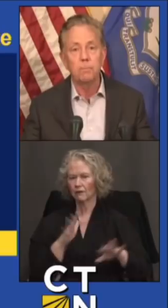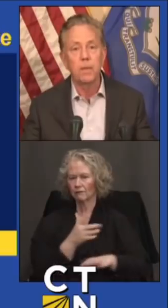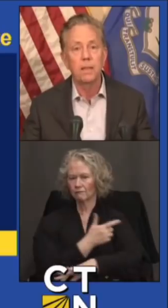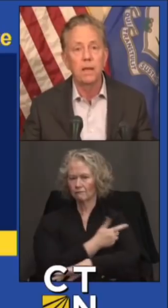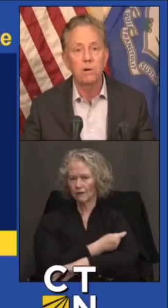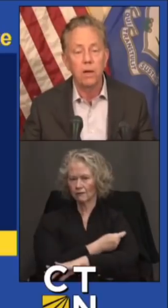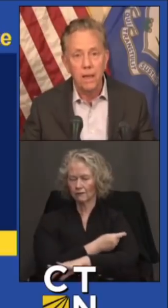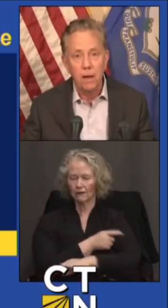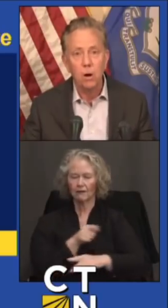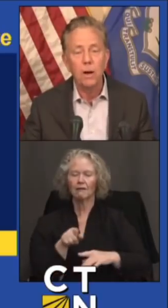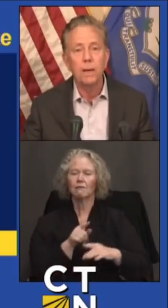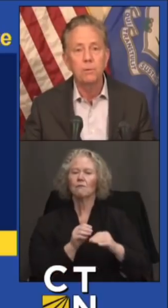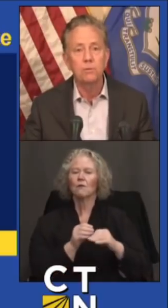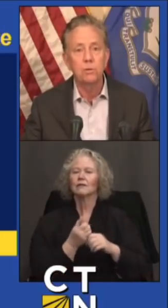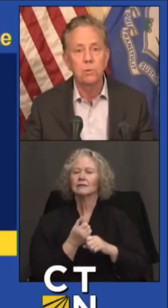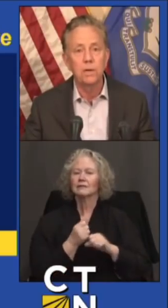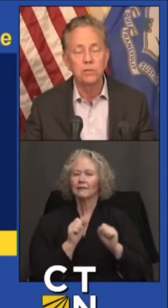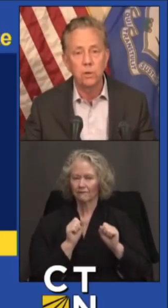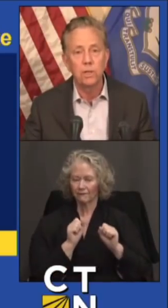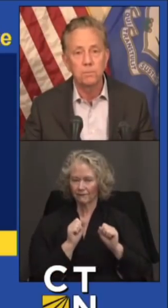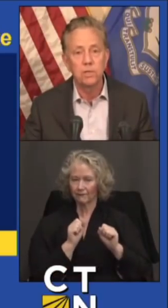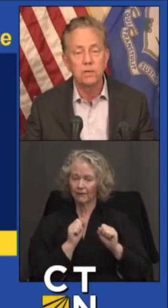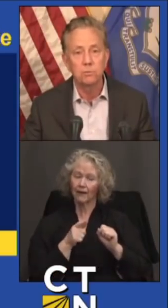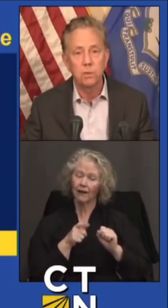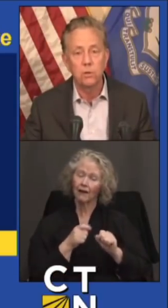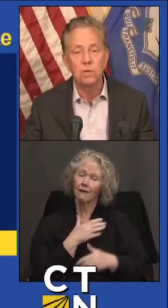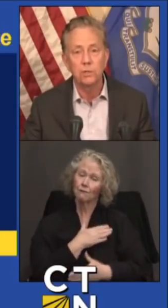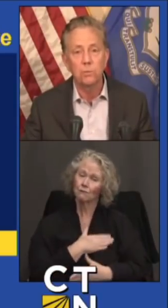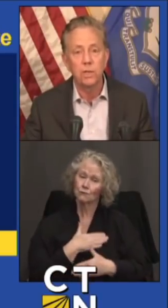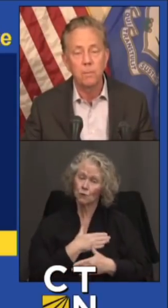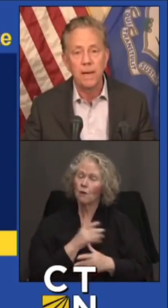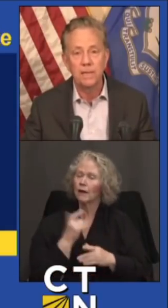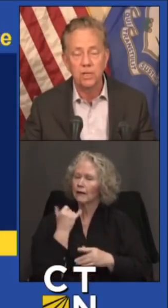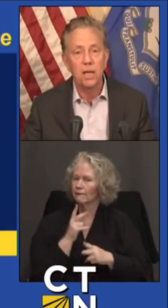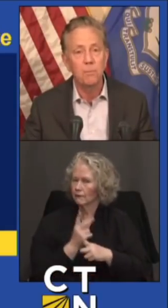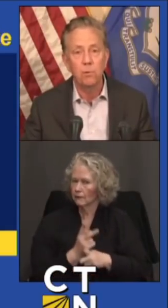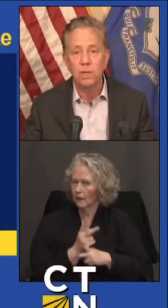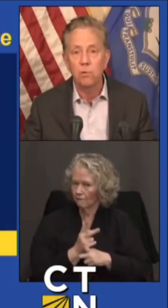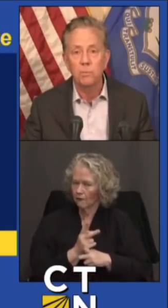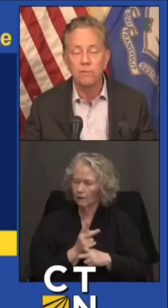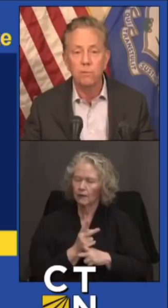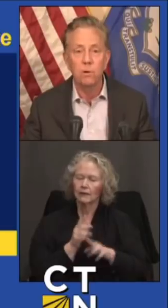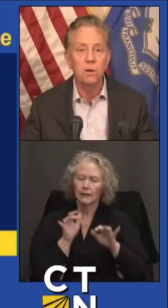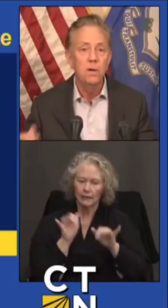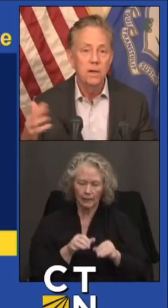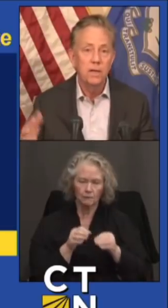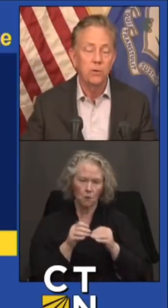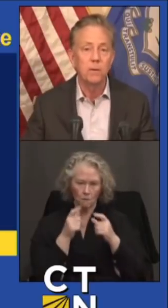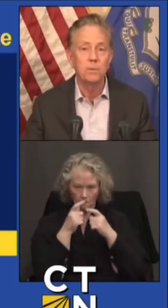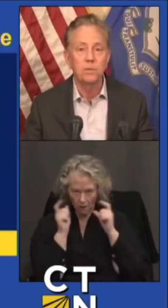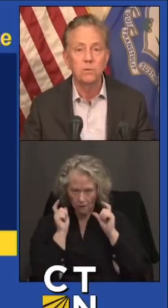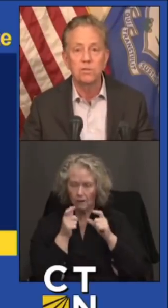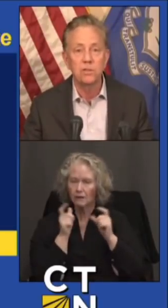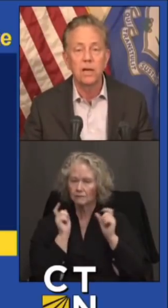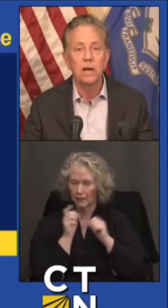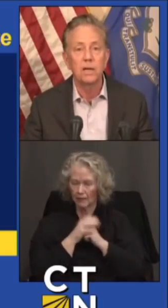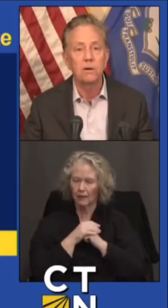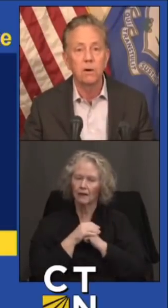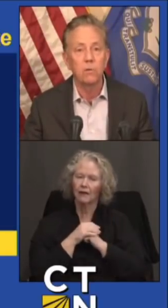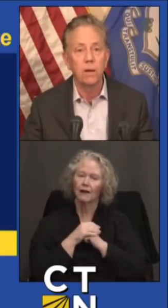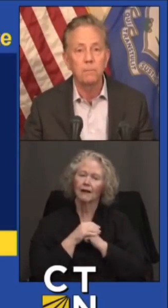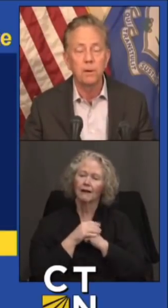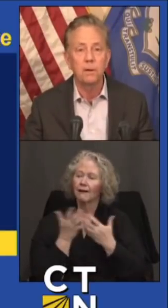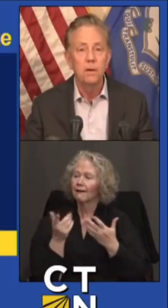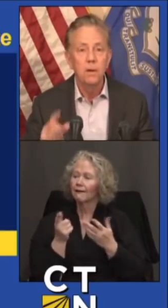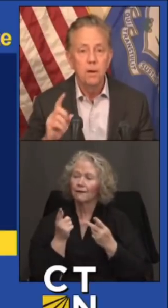position, and they are able to enjoy themselves with caution, wearing the mask a lot more than they were before. And you're able to say hi to